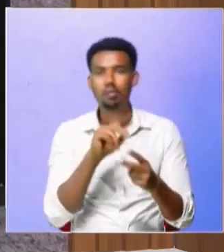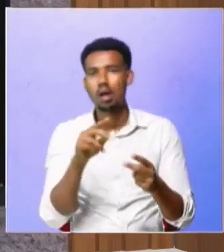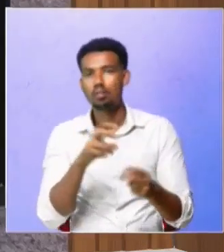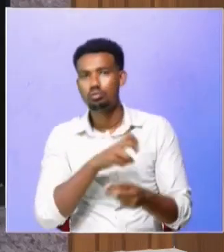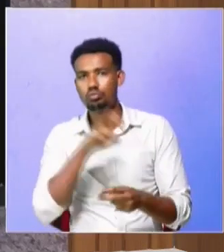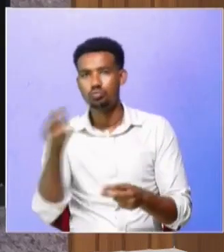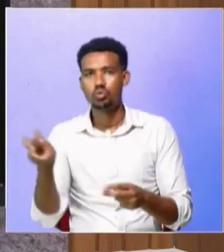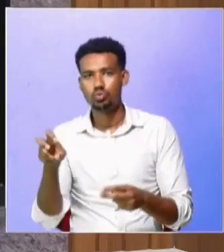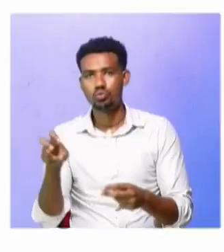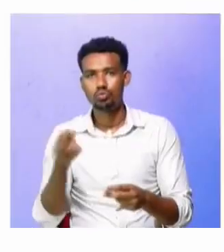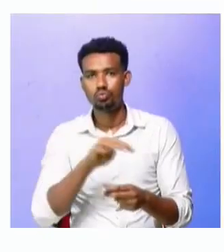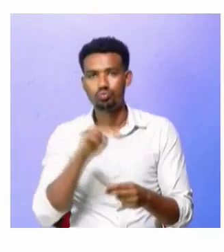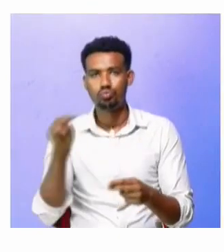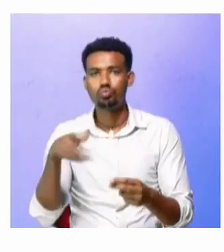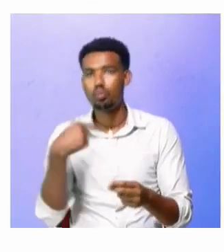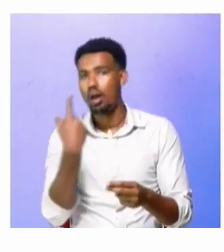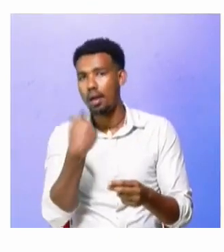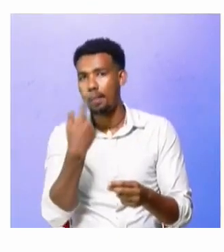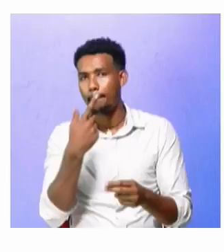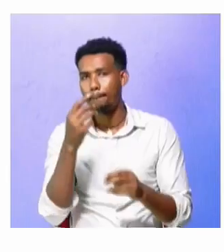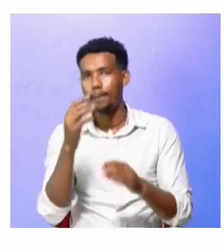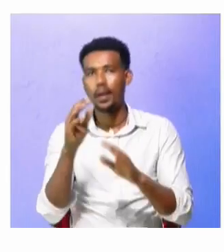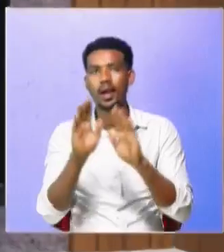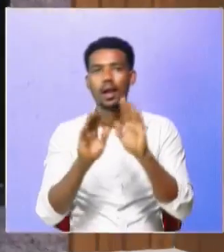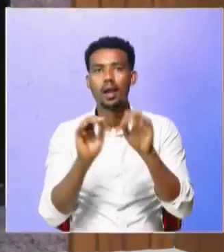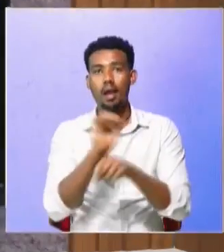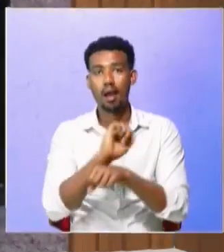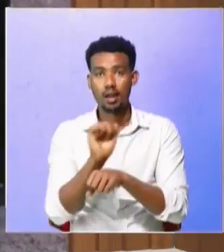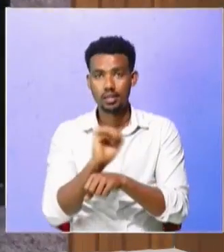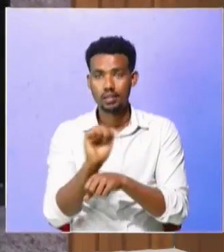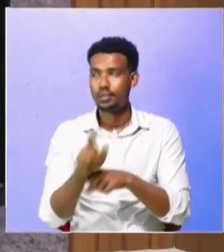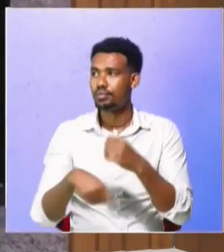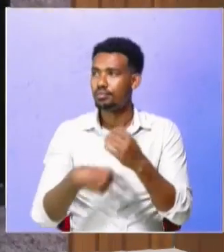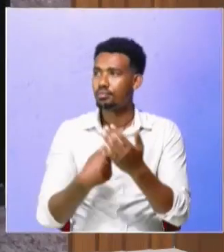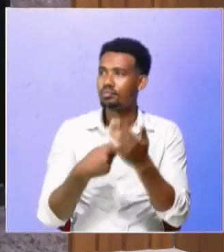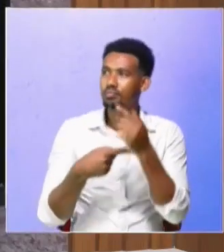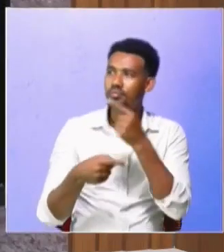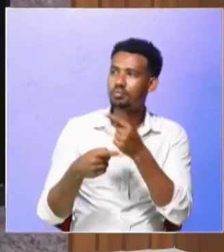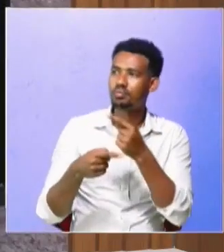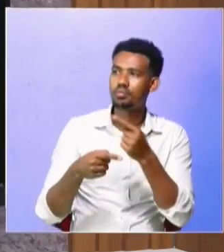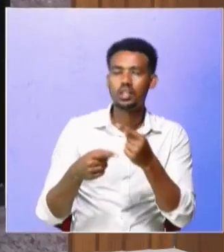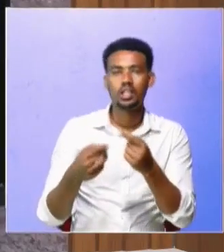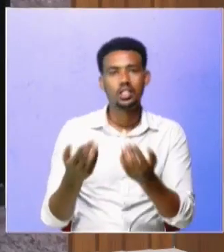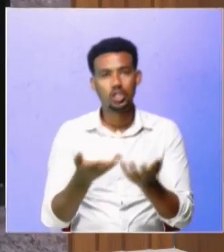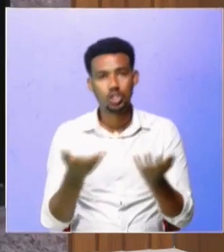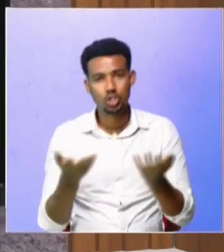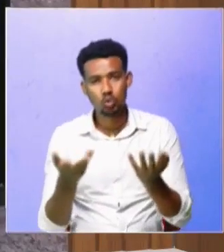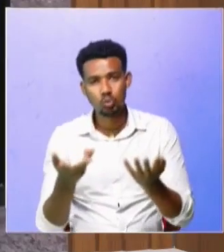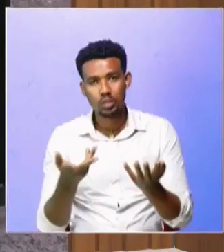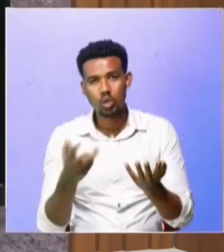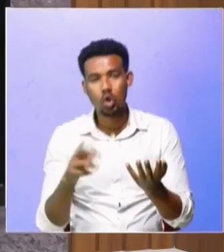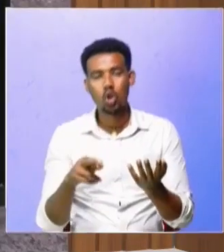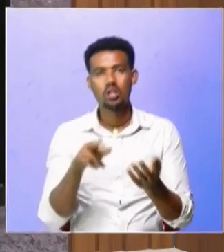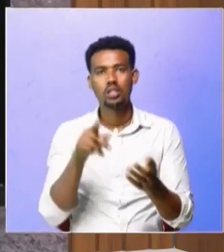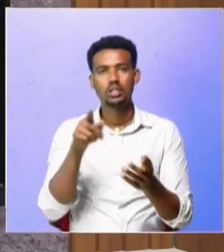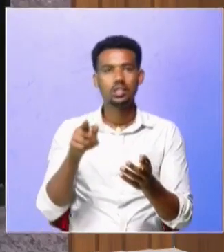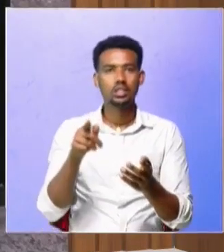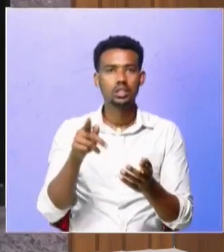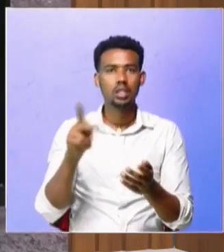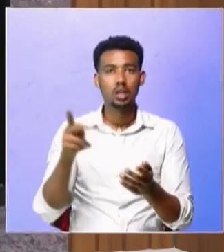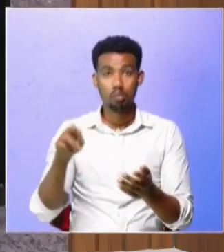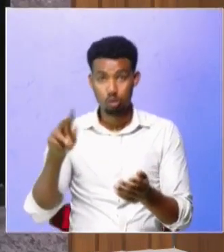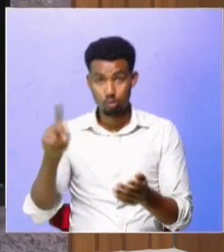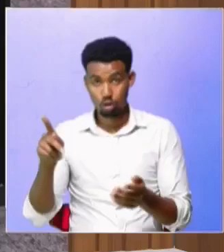traveled by car. Our preposition is by. So is it an instrument? Or is it preposition